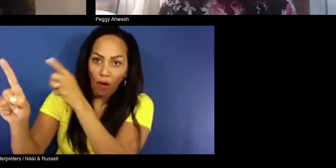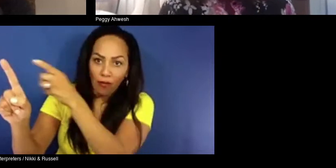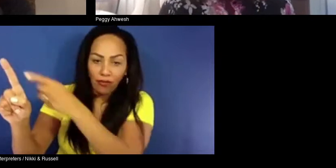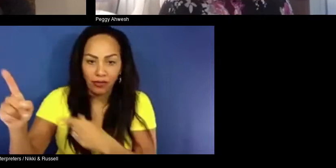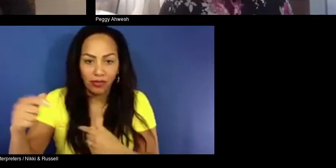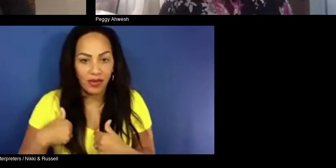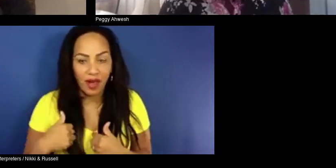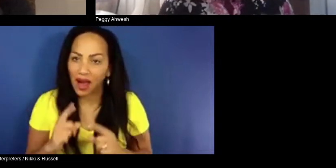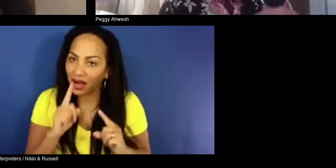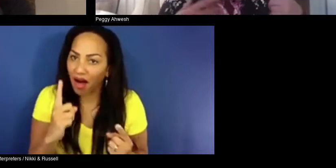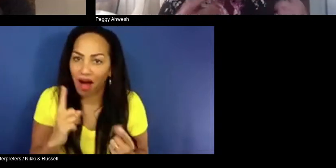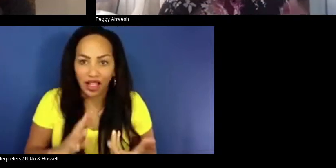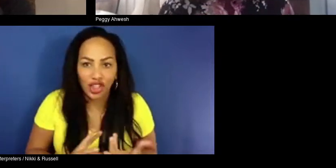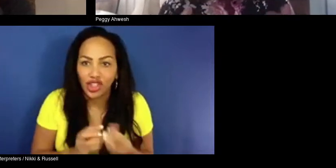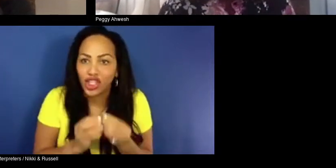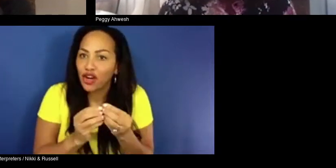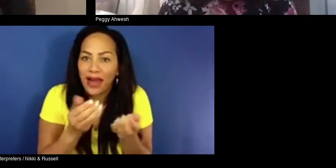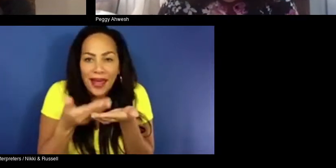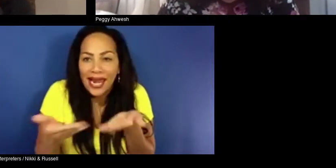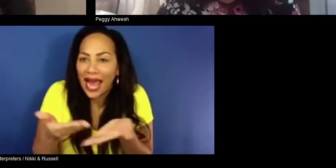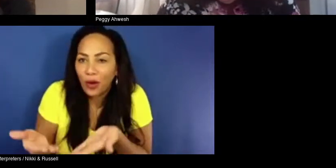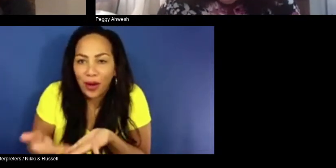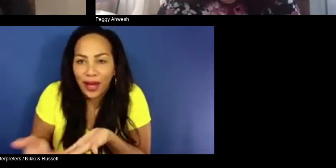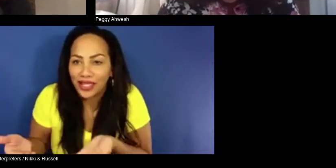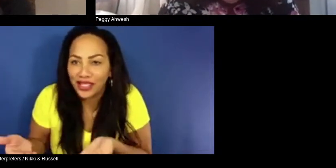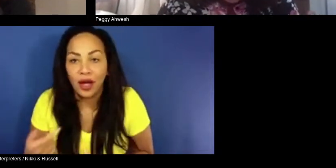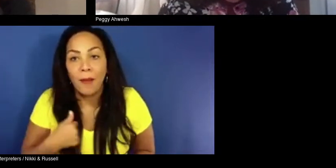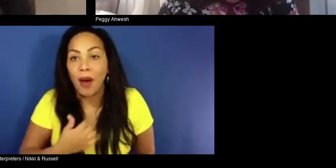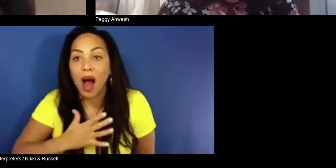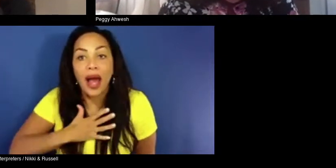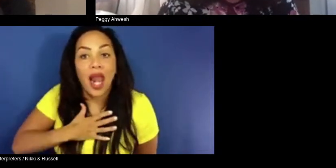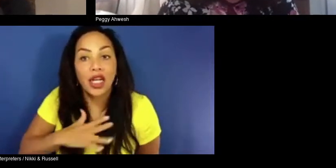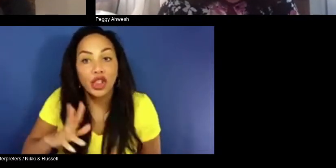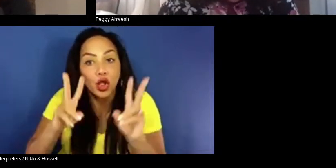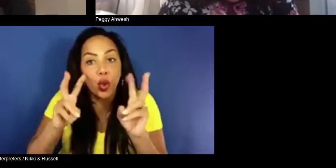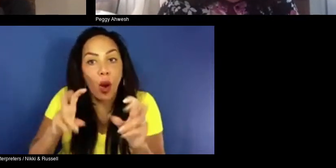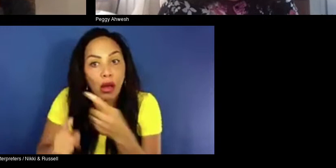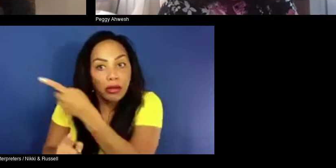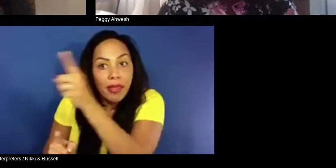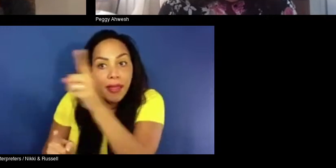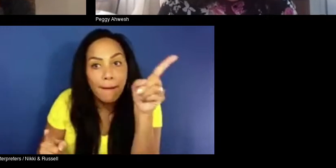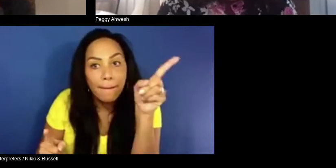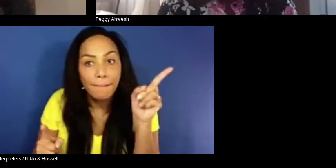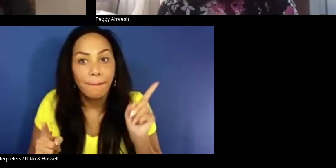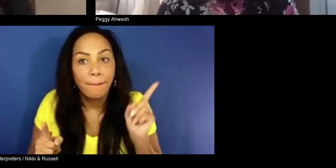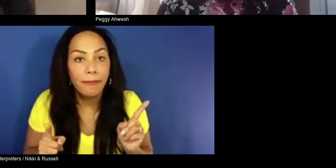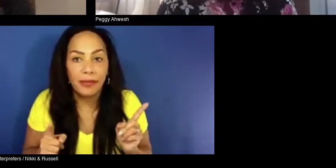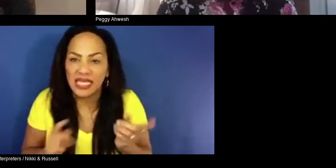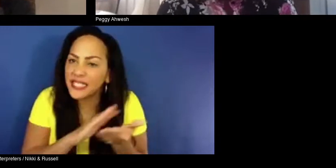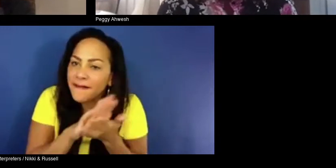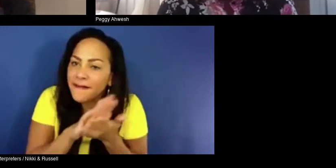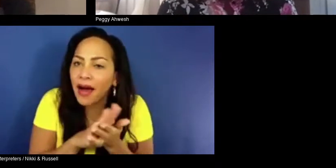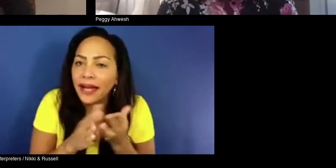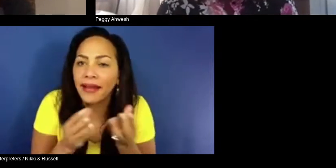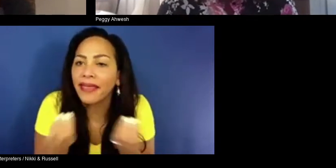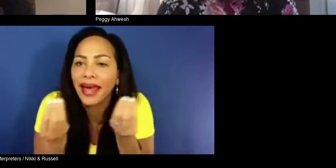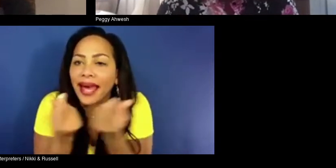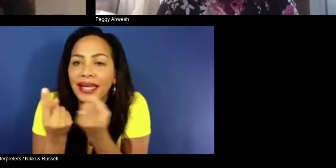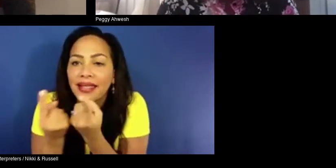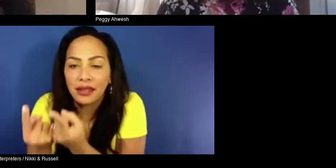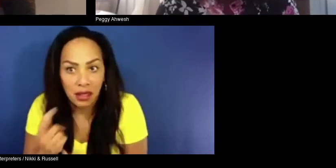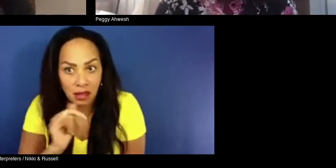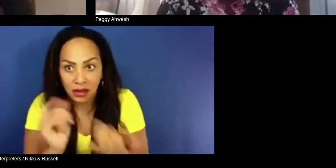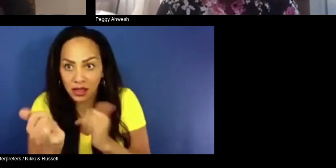language, but I'm love to quote, and I like that to find things. And often I end up with something that I don't